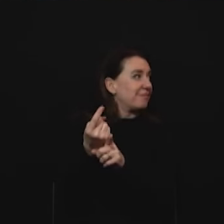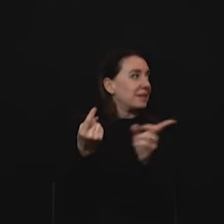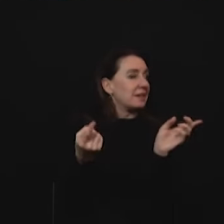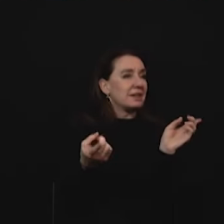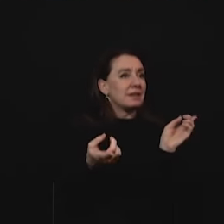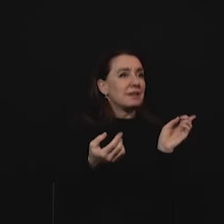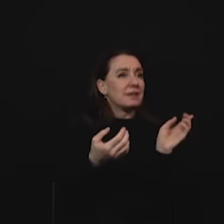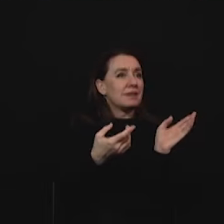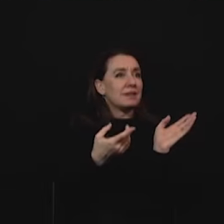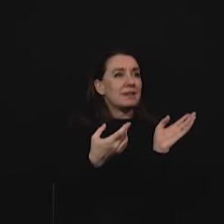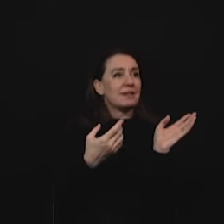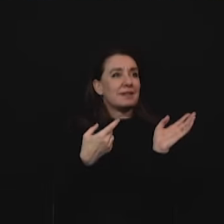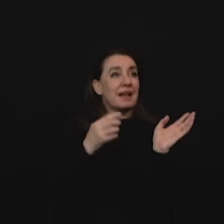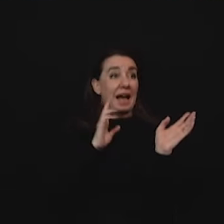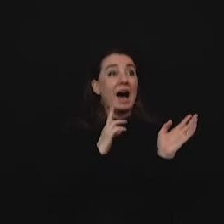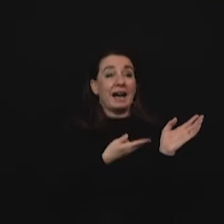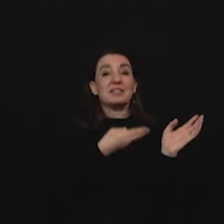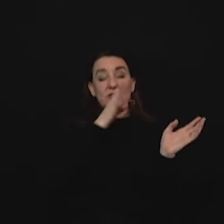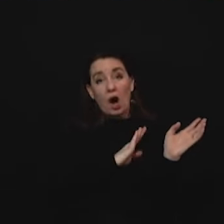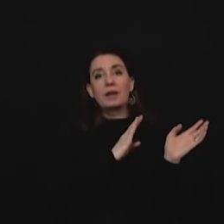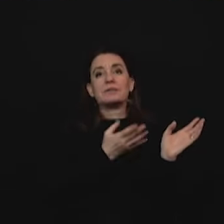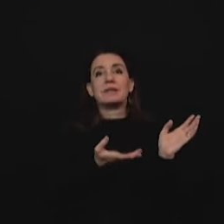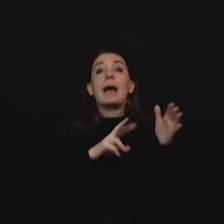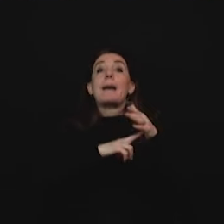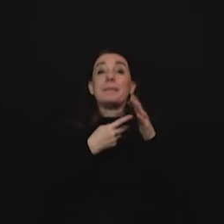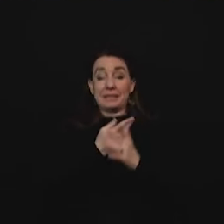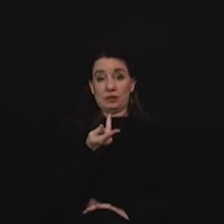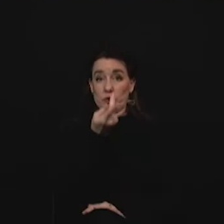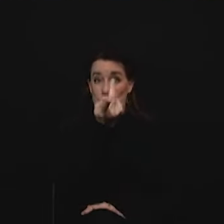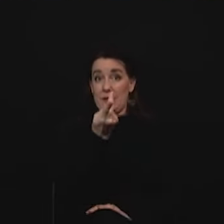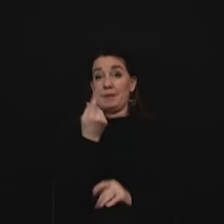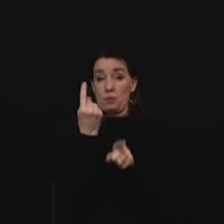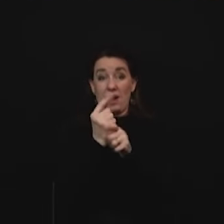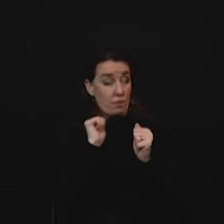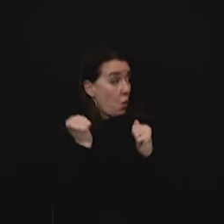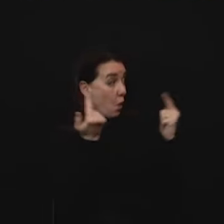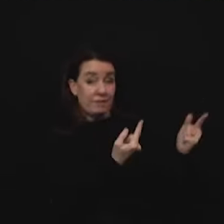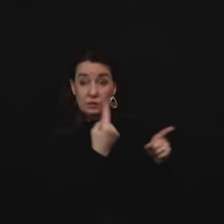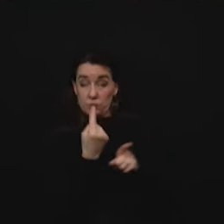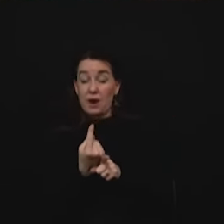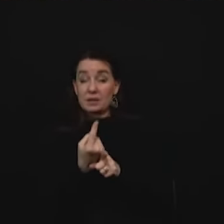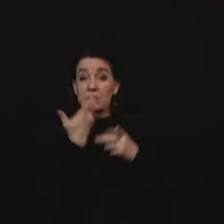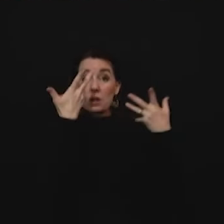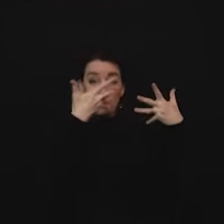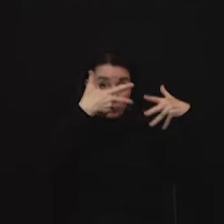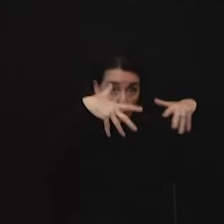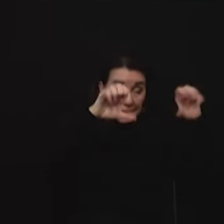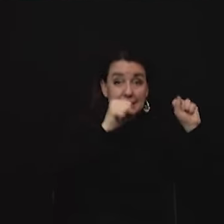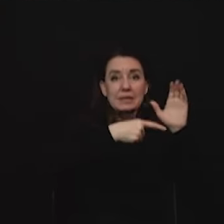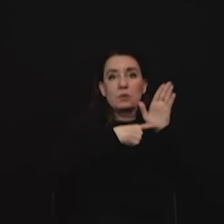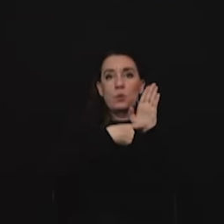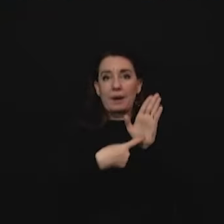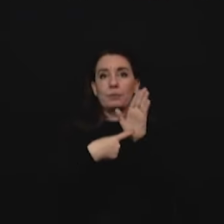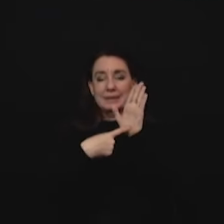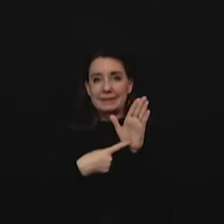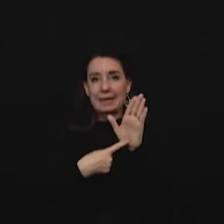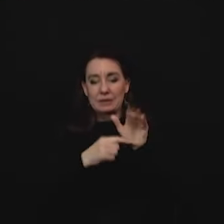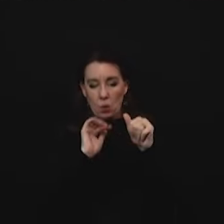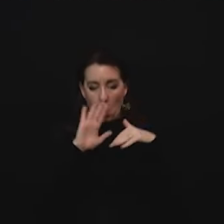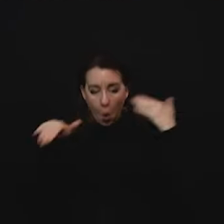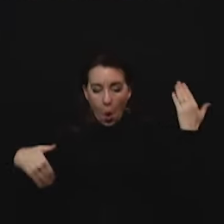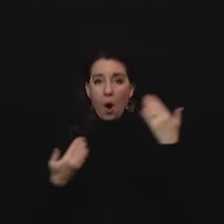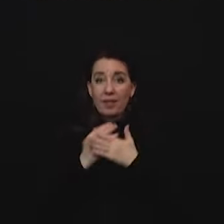Well... Maybe, but does it mean, it means you and me, right? Yeah. And all of us, right? So the president, he represents all of us